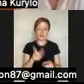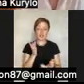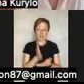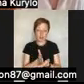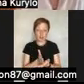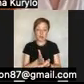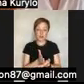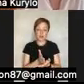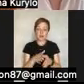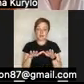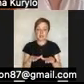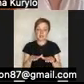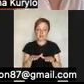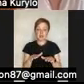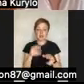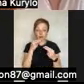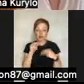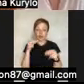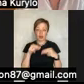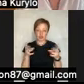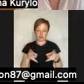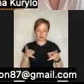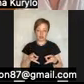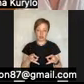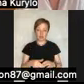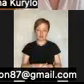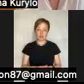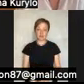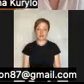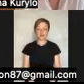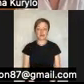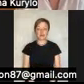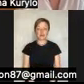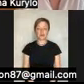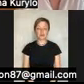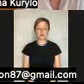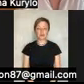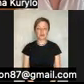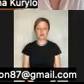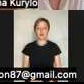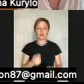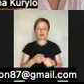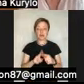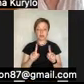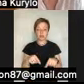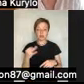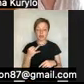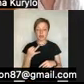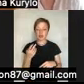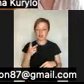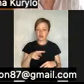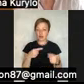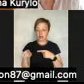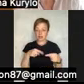so on the outside we might have the signs of accessibility but on the inside